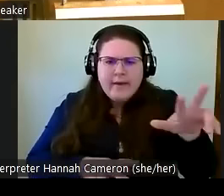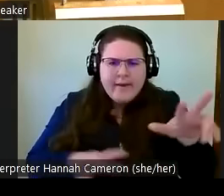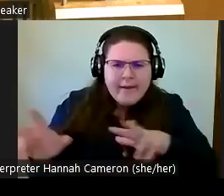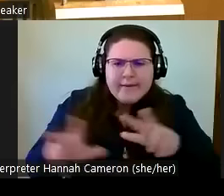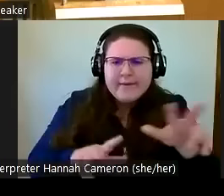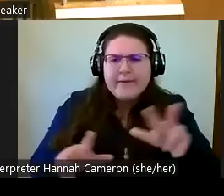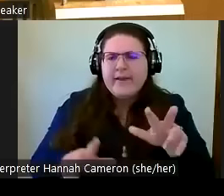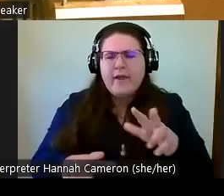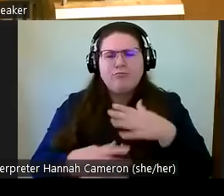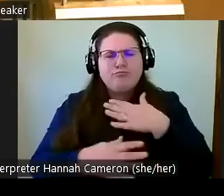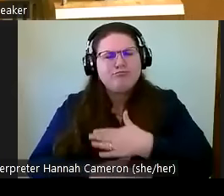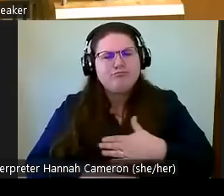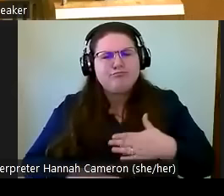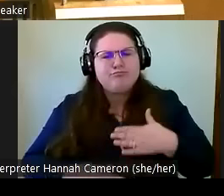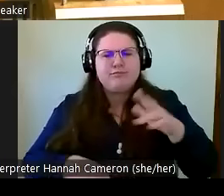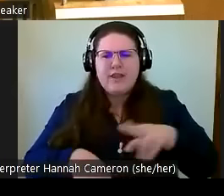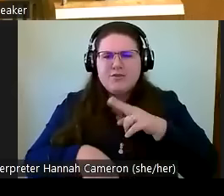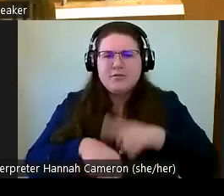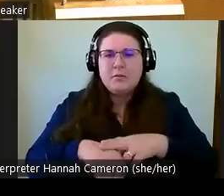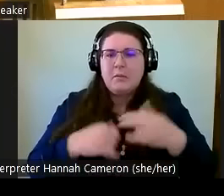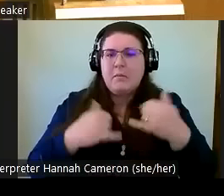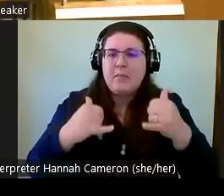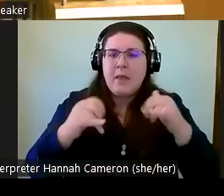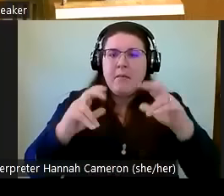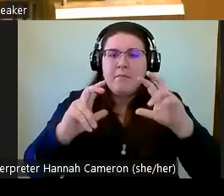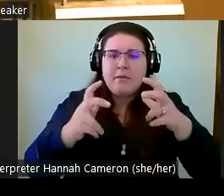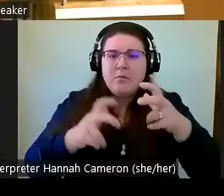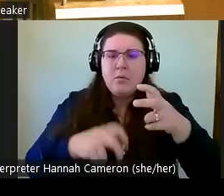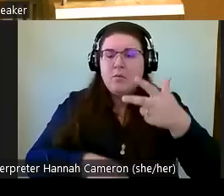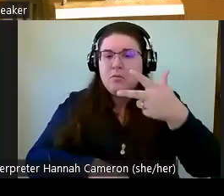enjoy, playing basketball 3 days a week,